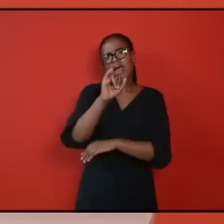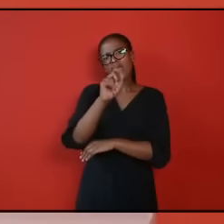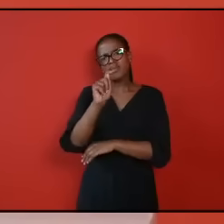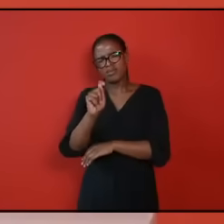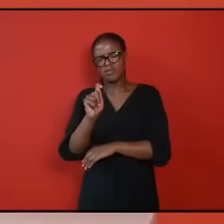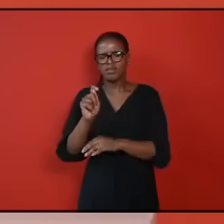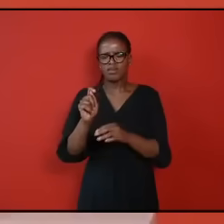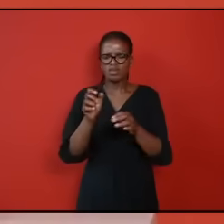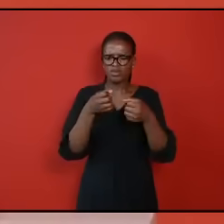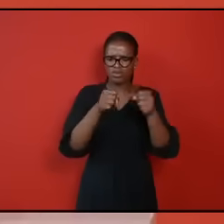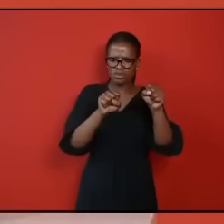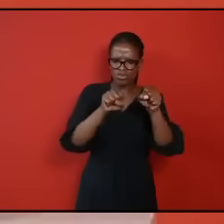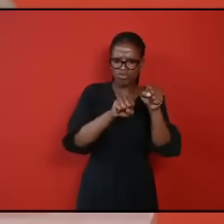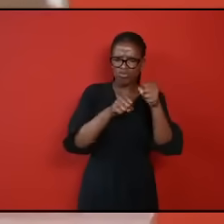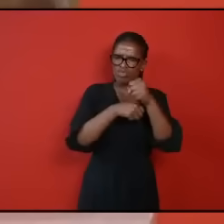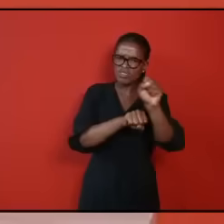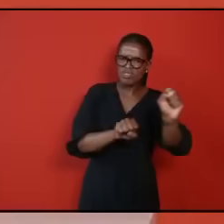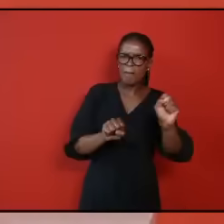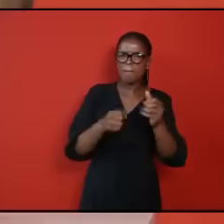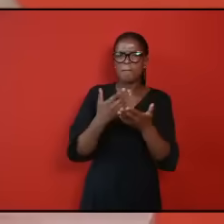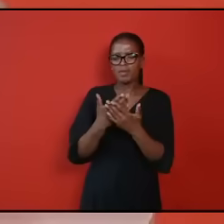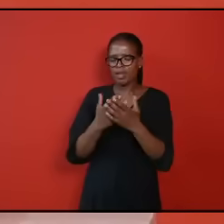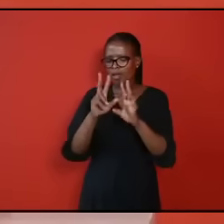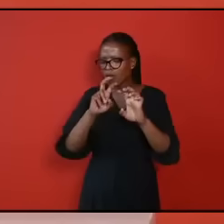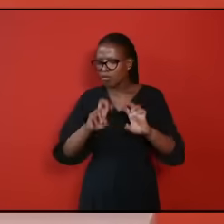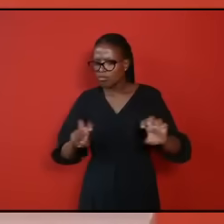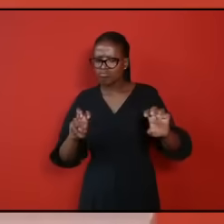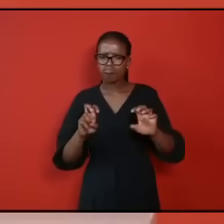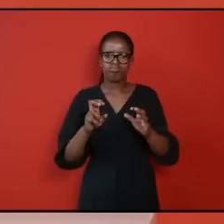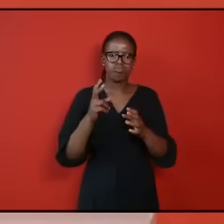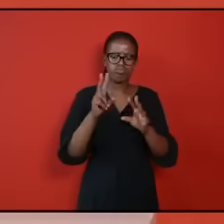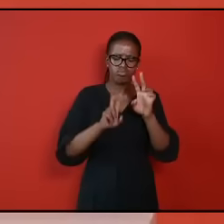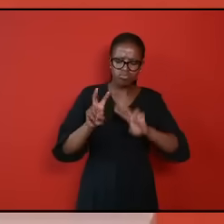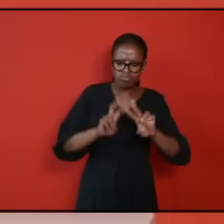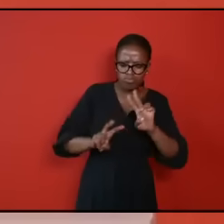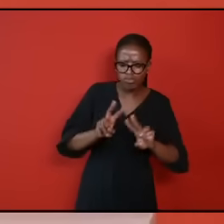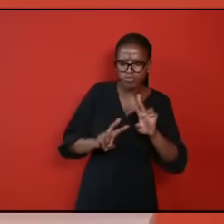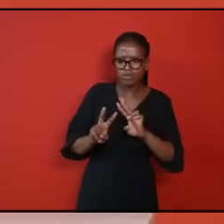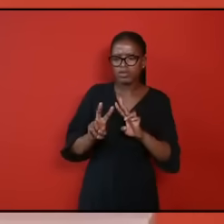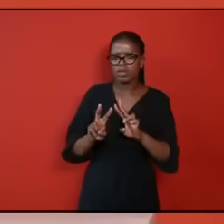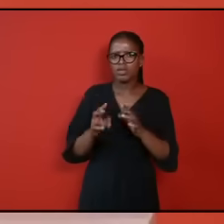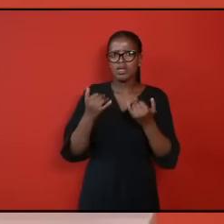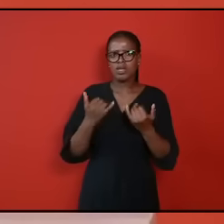check if there was no tampering, and they give it a thumbs up. You now say this